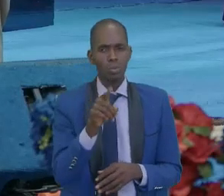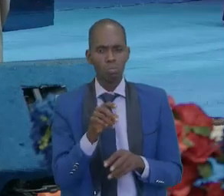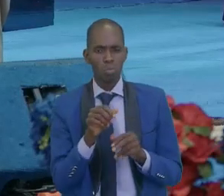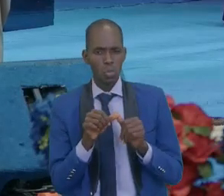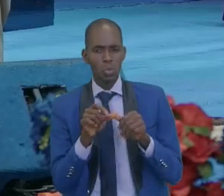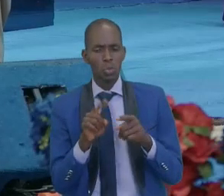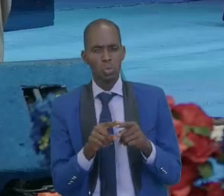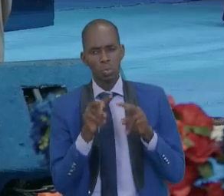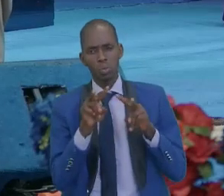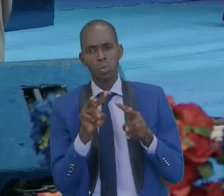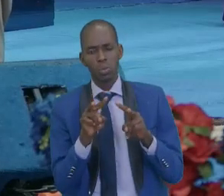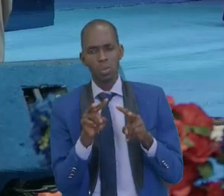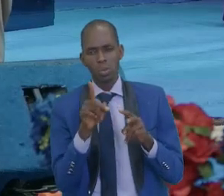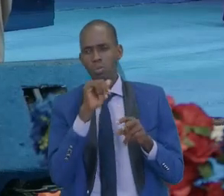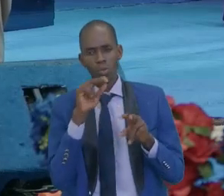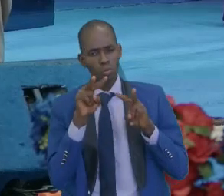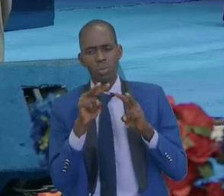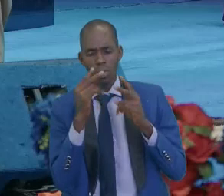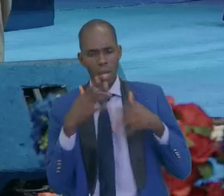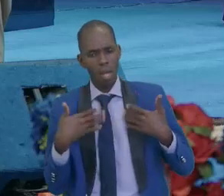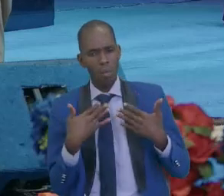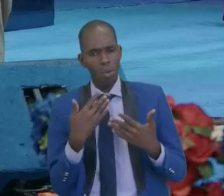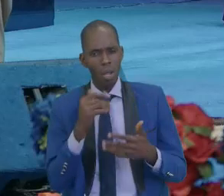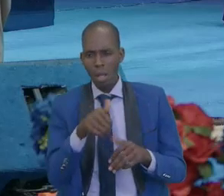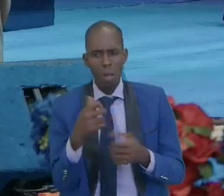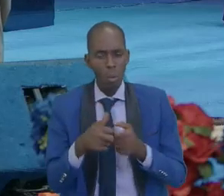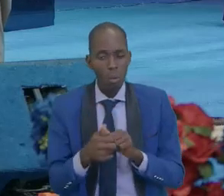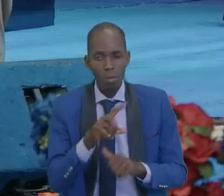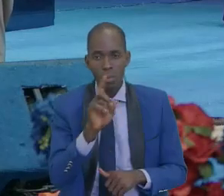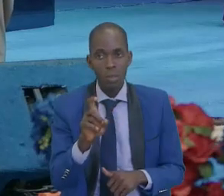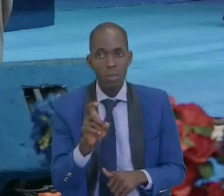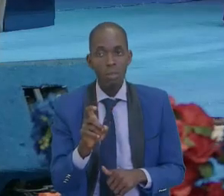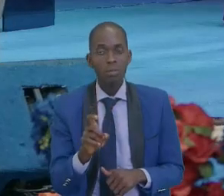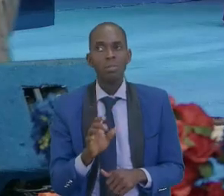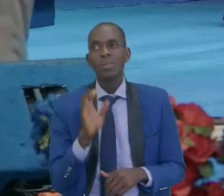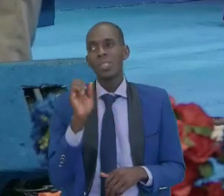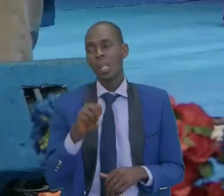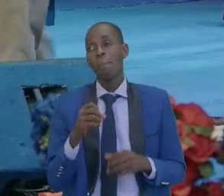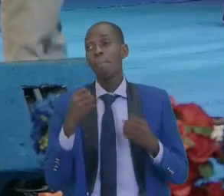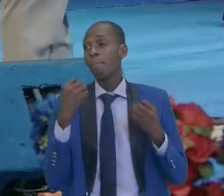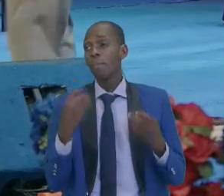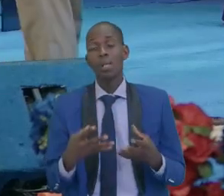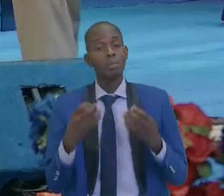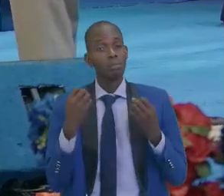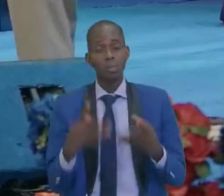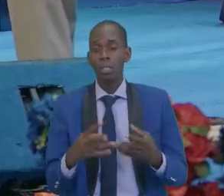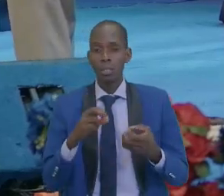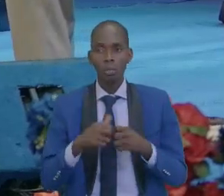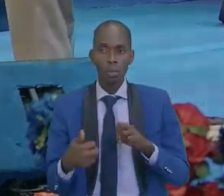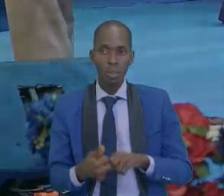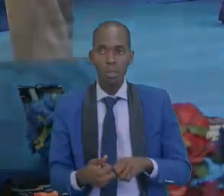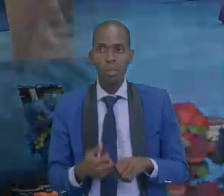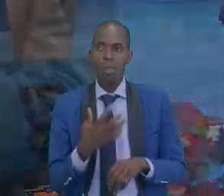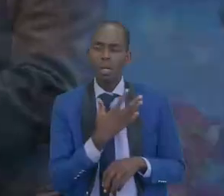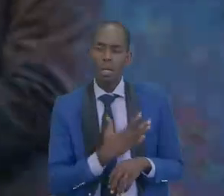Any problem? Boko do problem. Many, many problems. And your neighbors look at you.